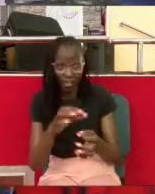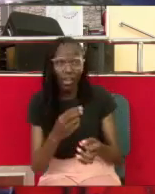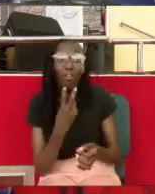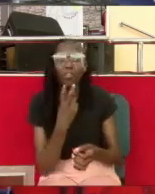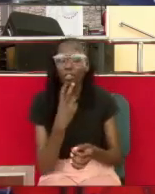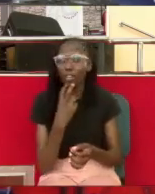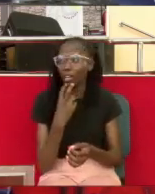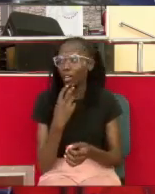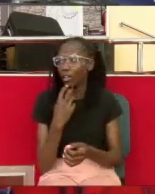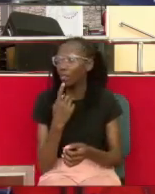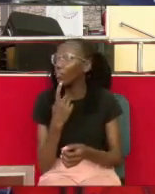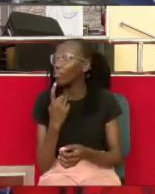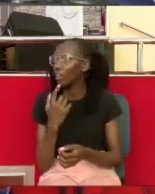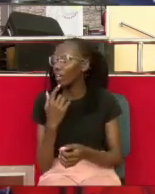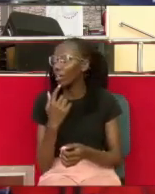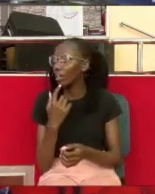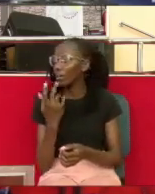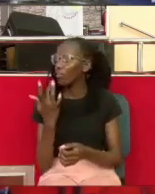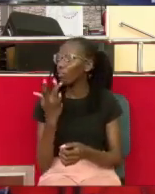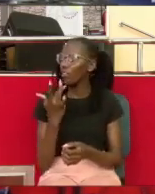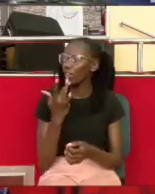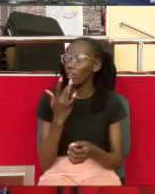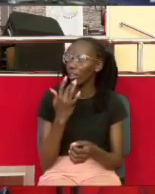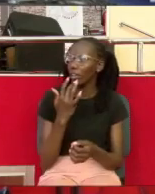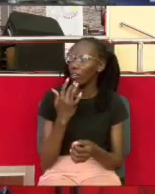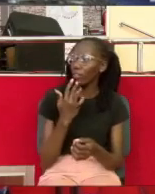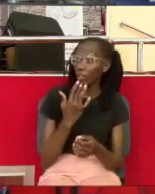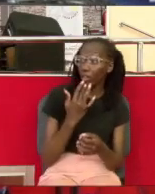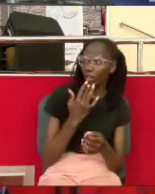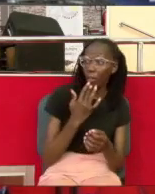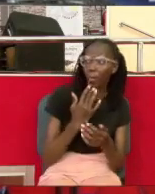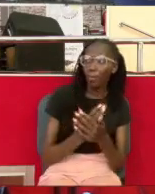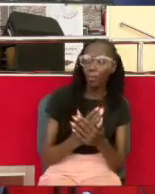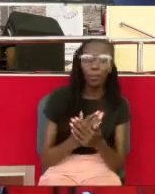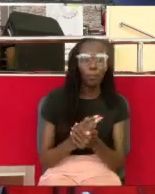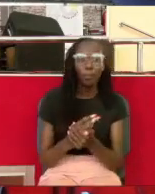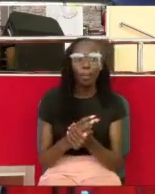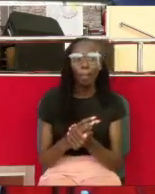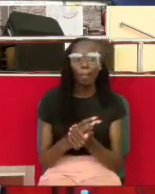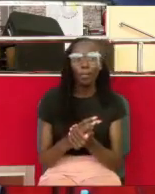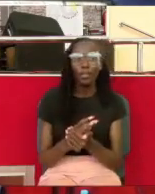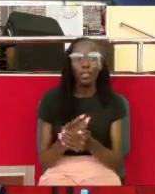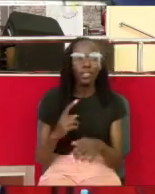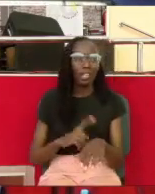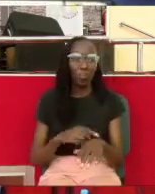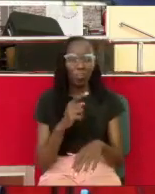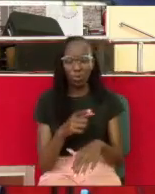it makes you to become even when you don't deserve.